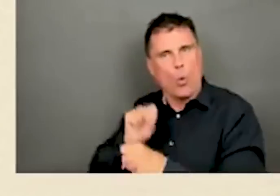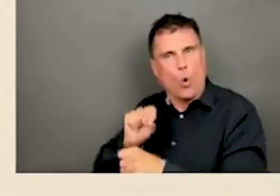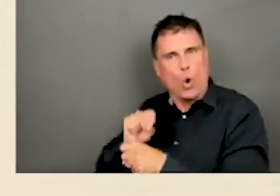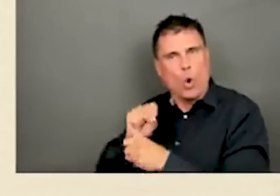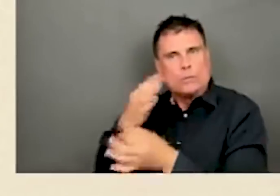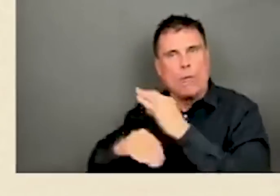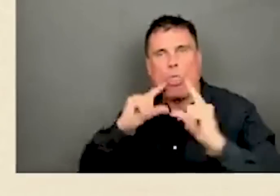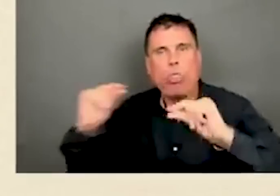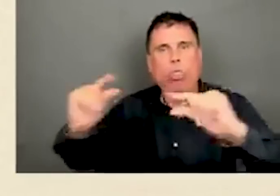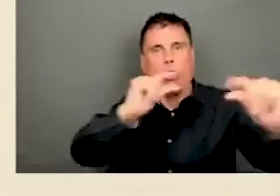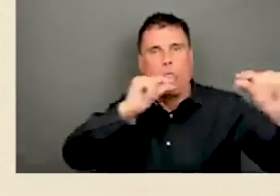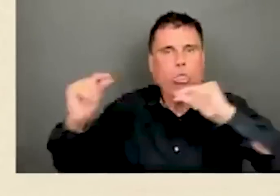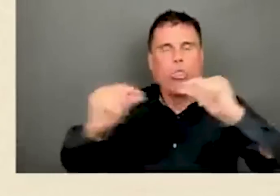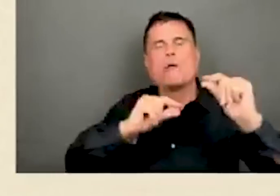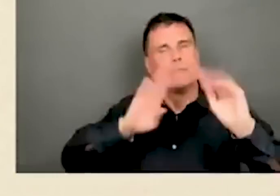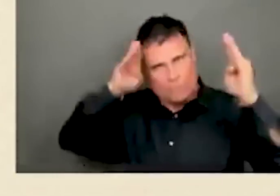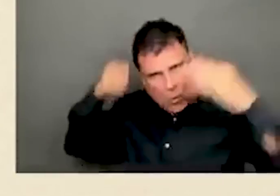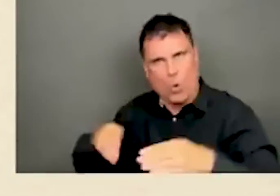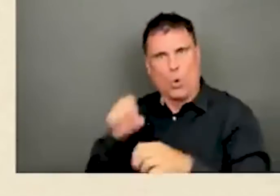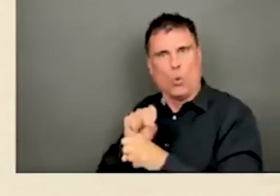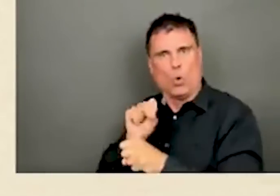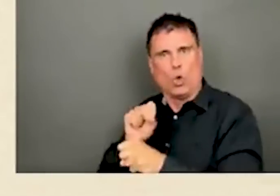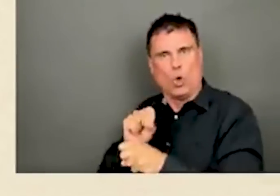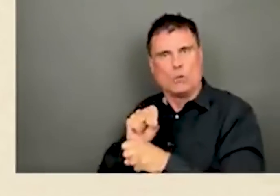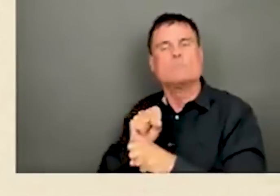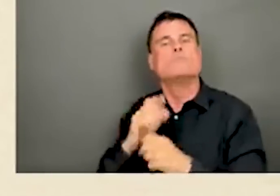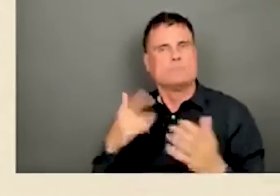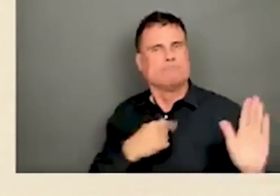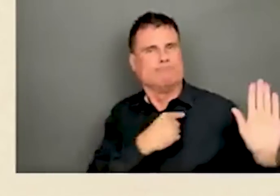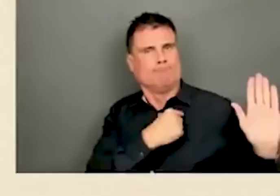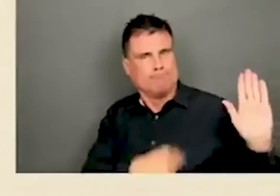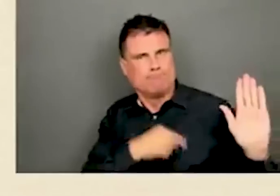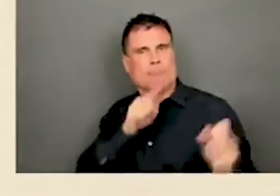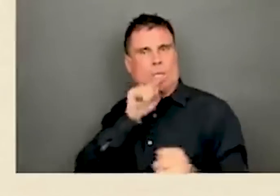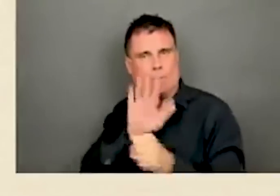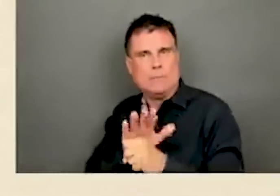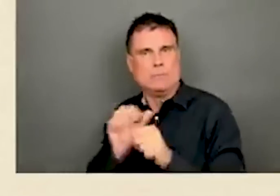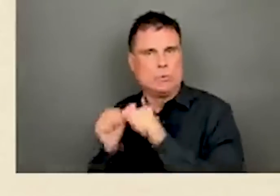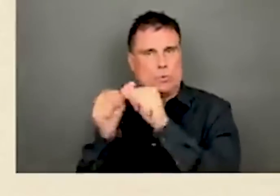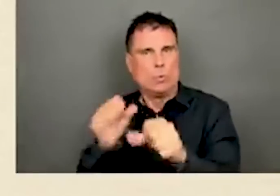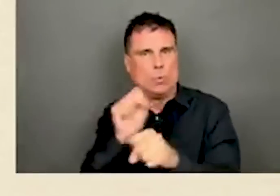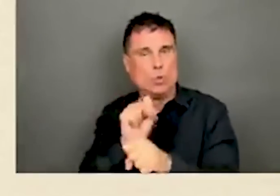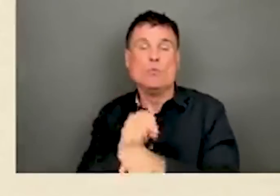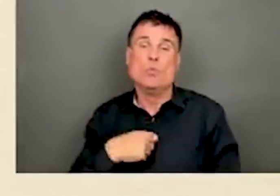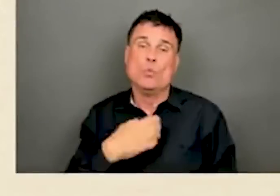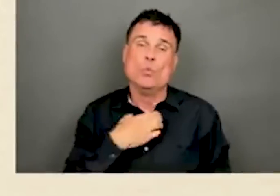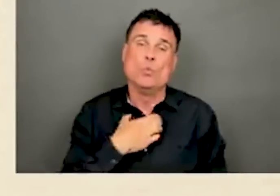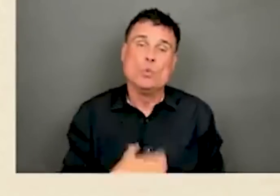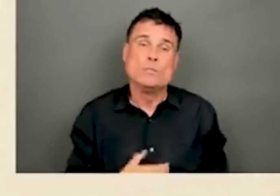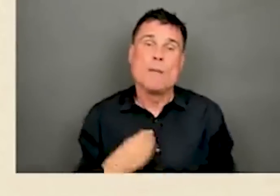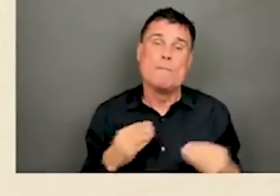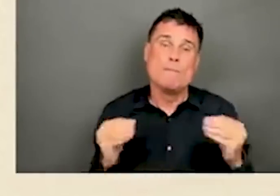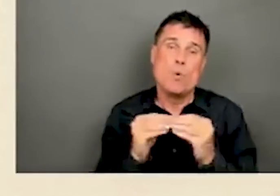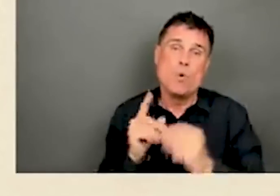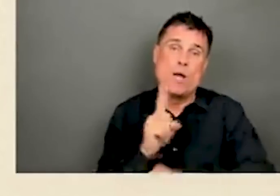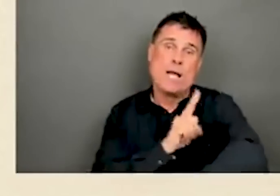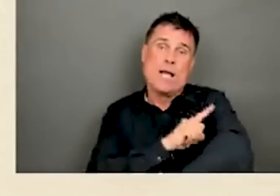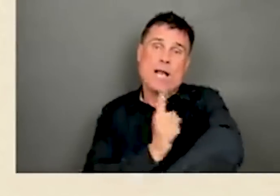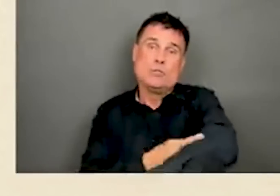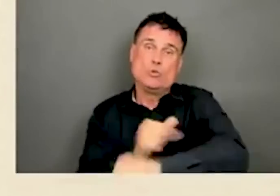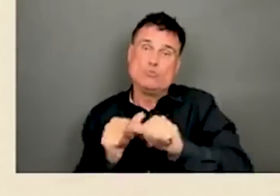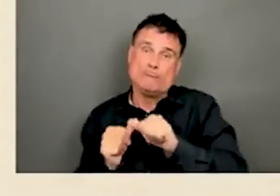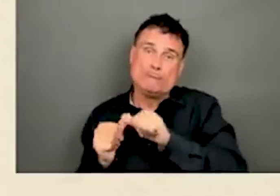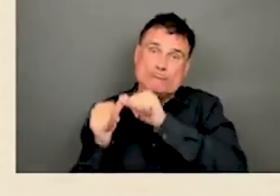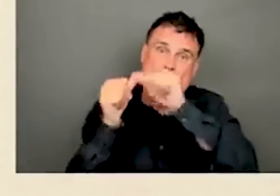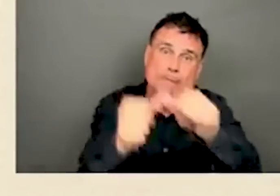That's the commitment that I make today, and I wish I had more energy to do more, but I just don't.